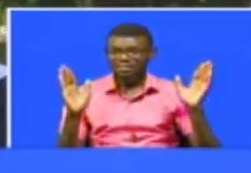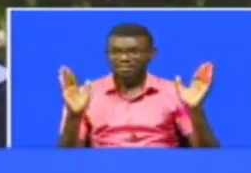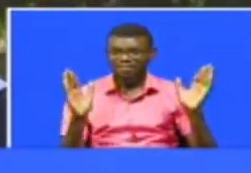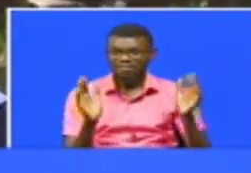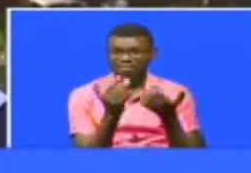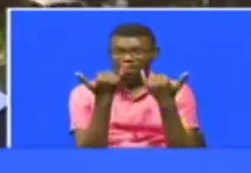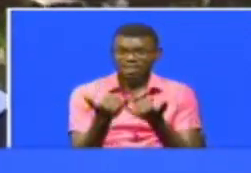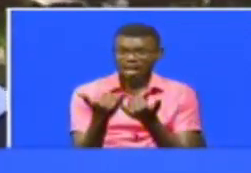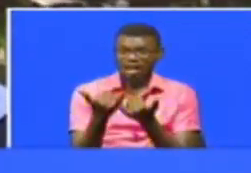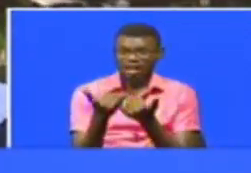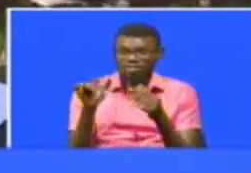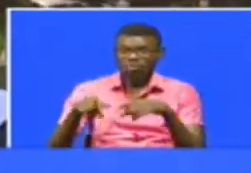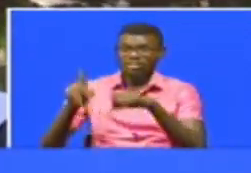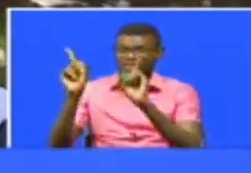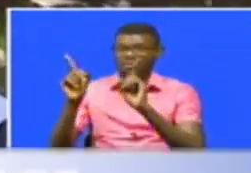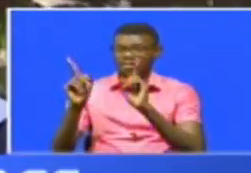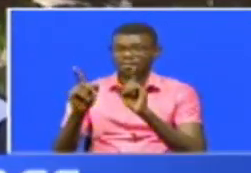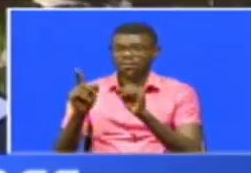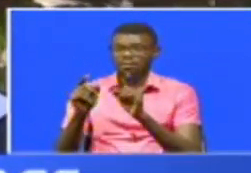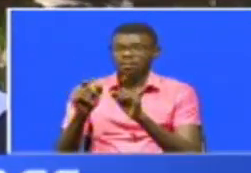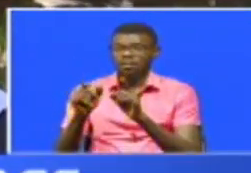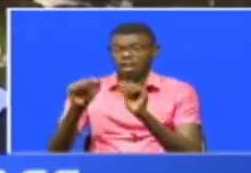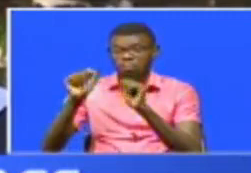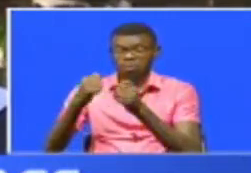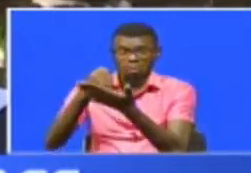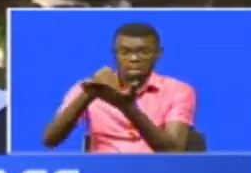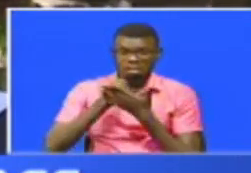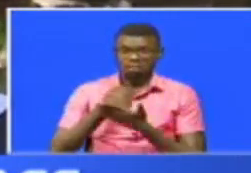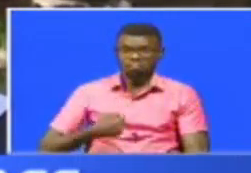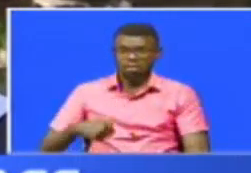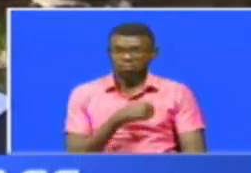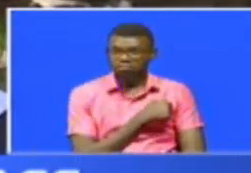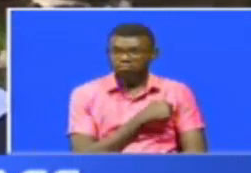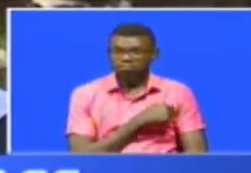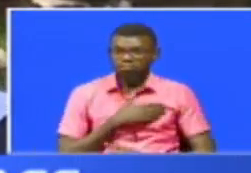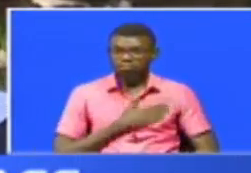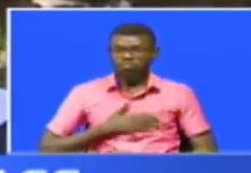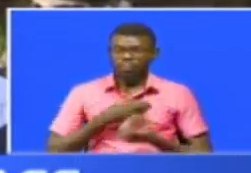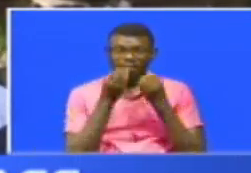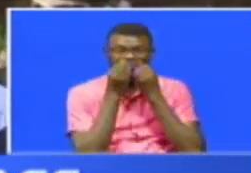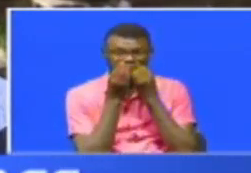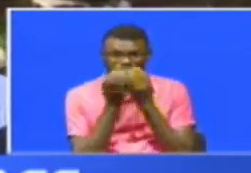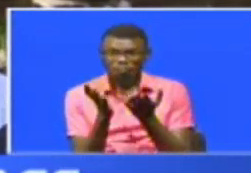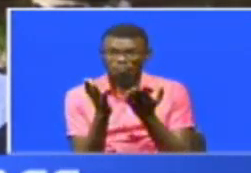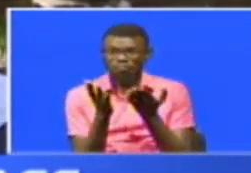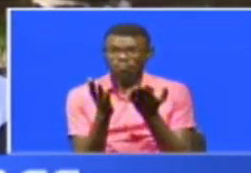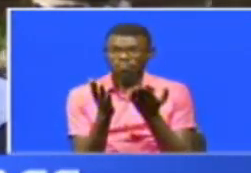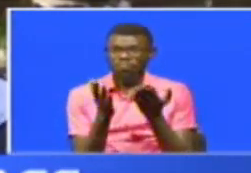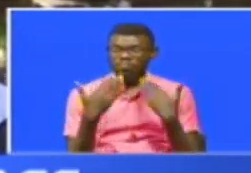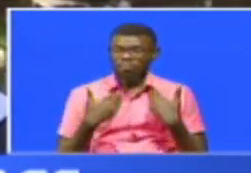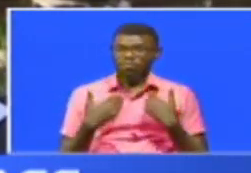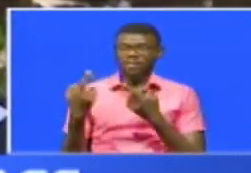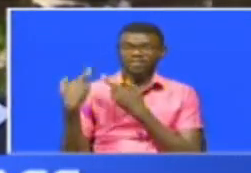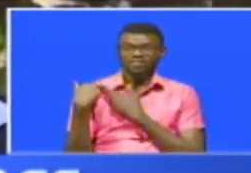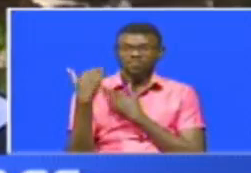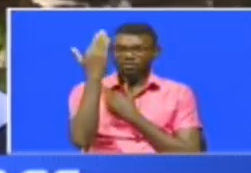Sasa through you, kama mnaweza kusaidia, sindio? Mwambie nini wale ambao walitu, kwa sababu